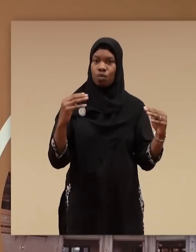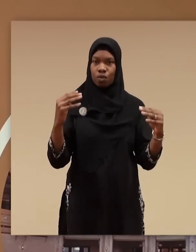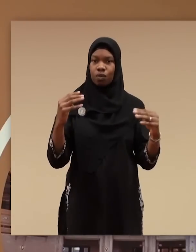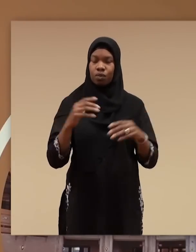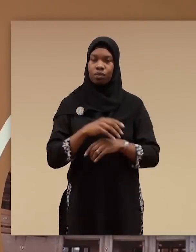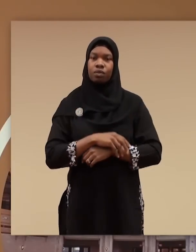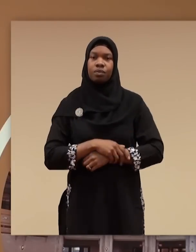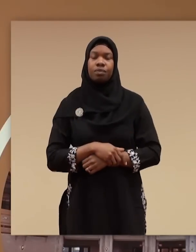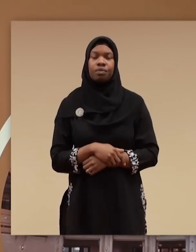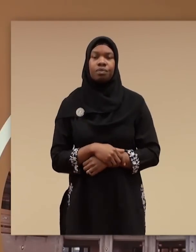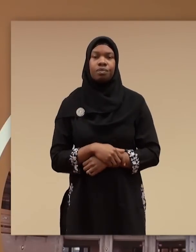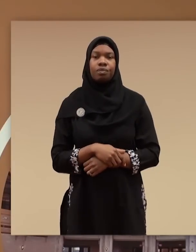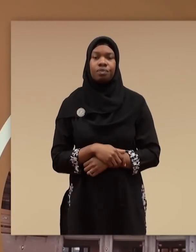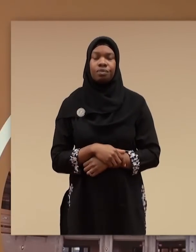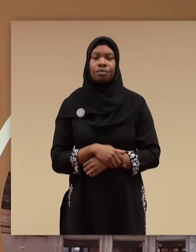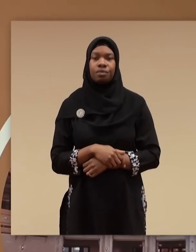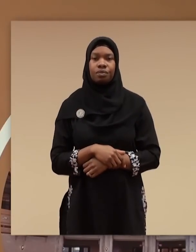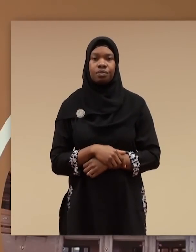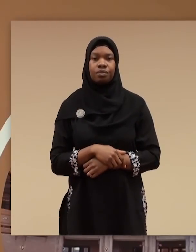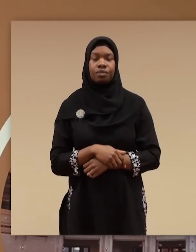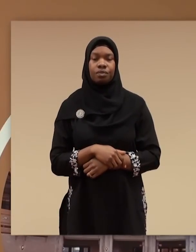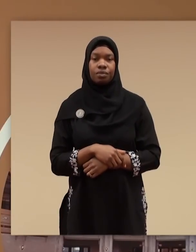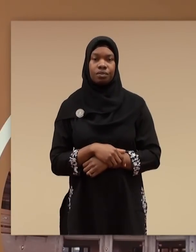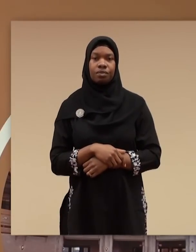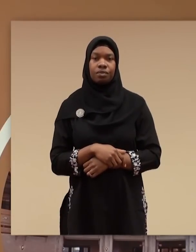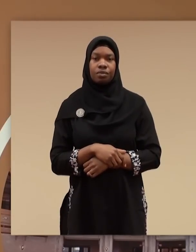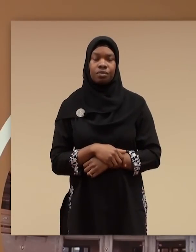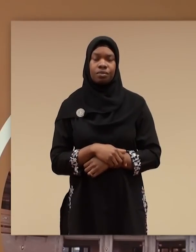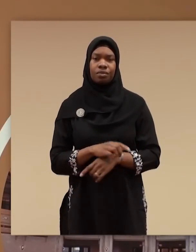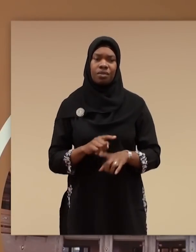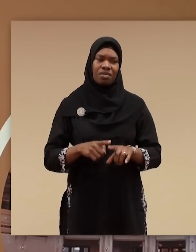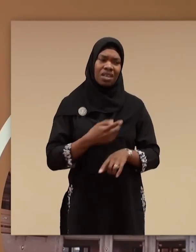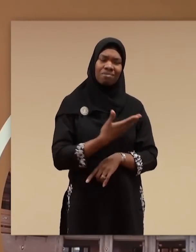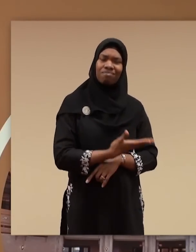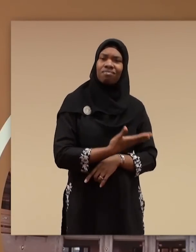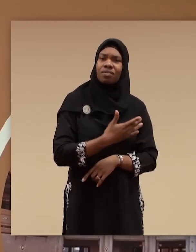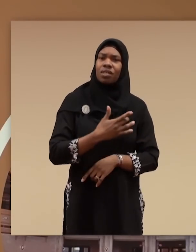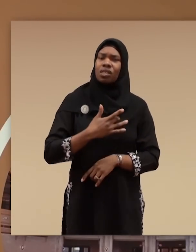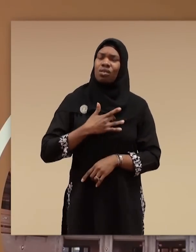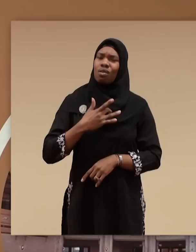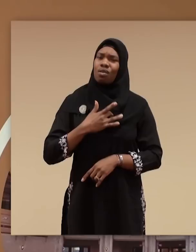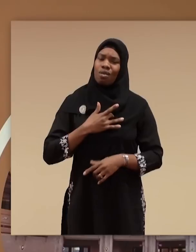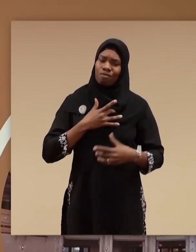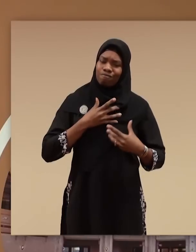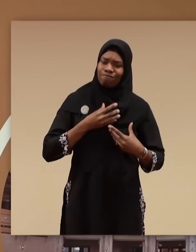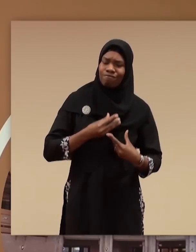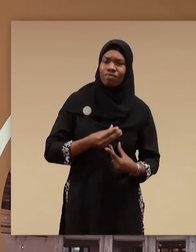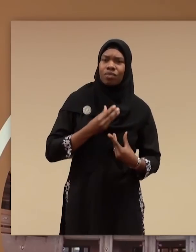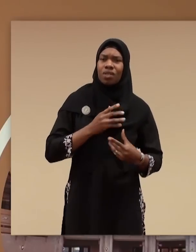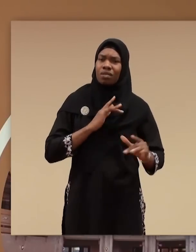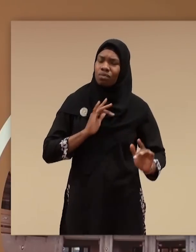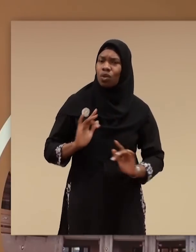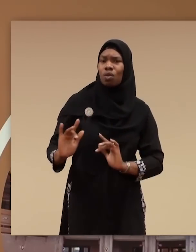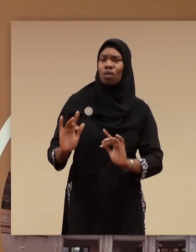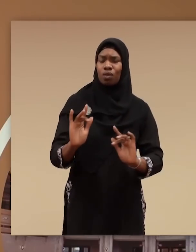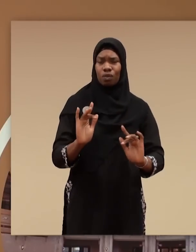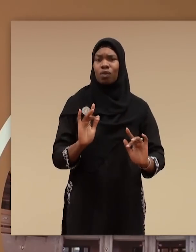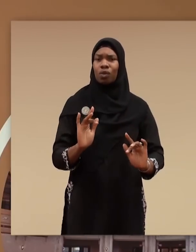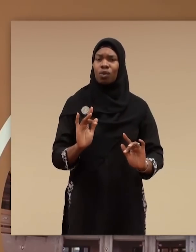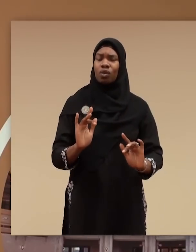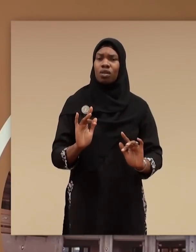Muhammad sallallahu alaihi wasallam, who was merciful and has a gentle heart, he went down to their level